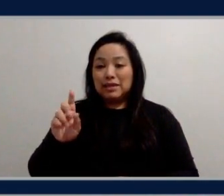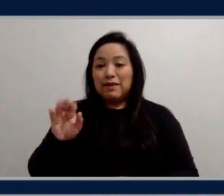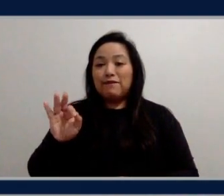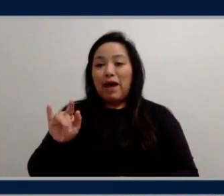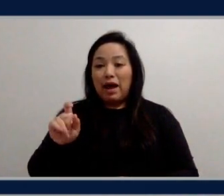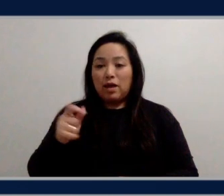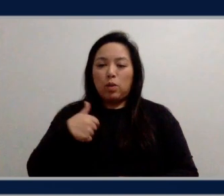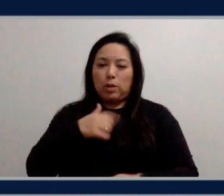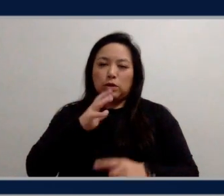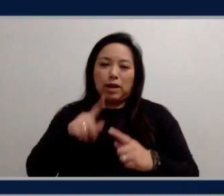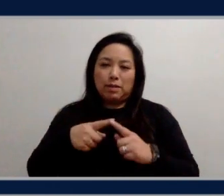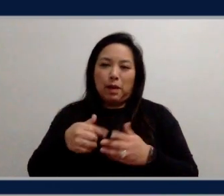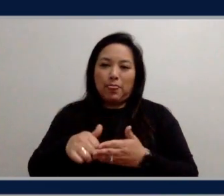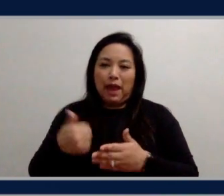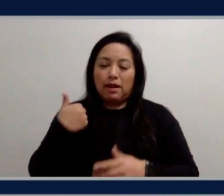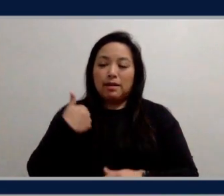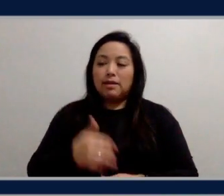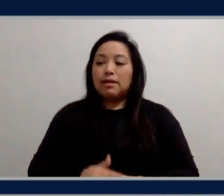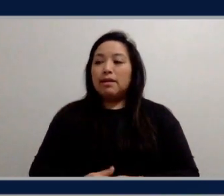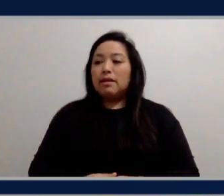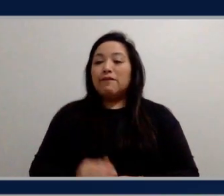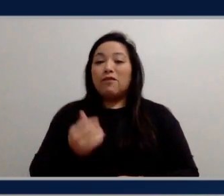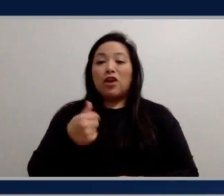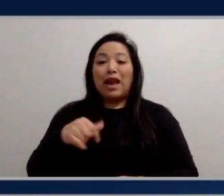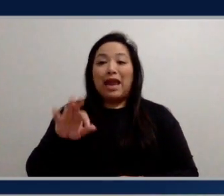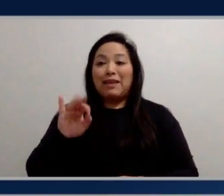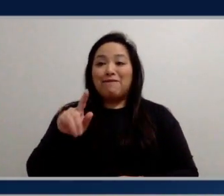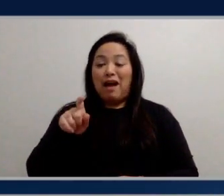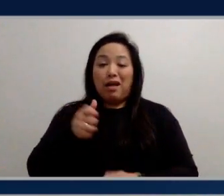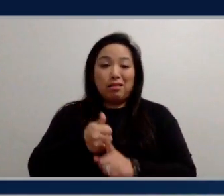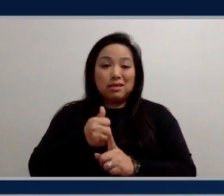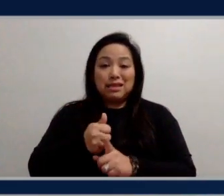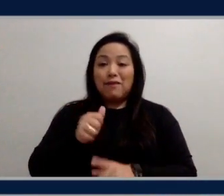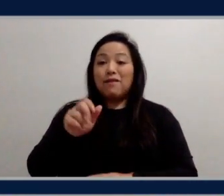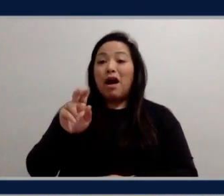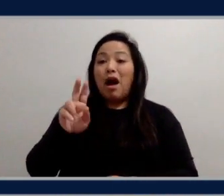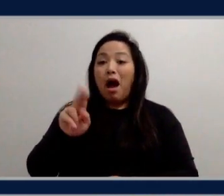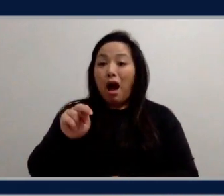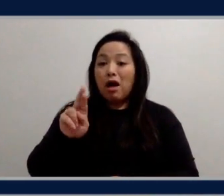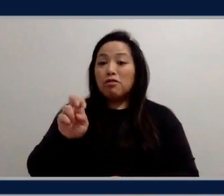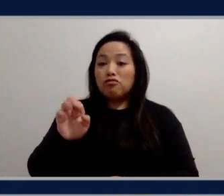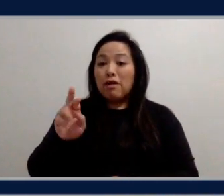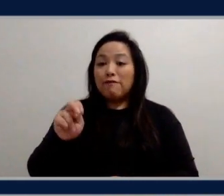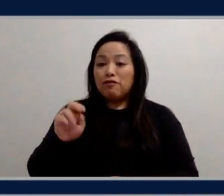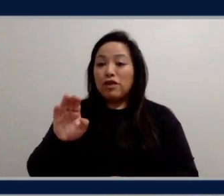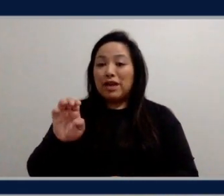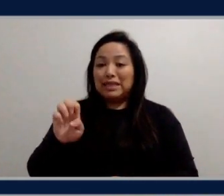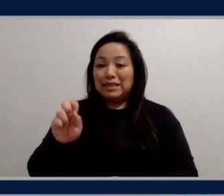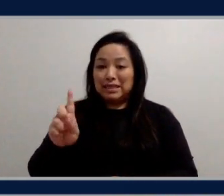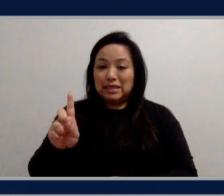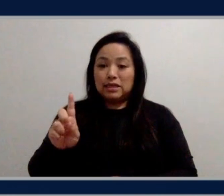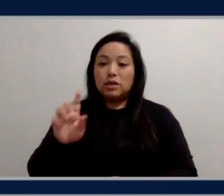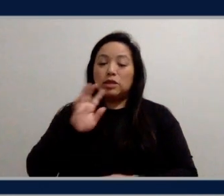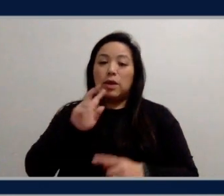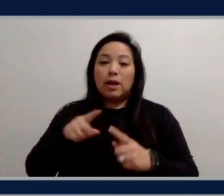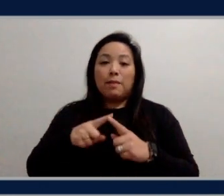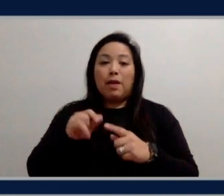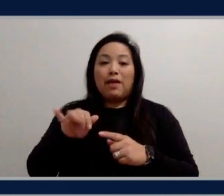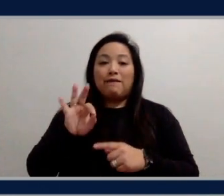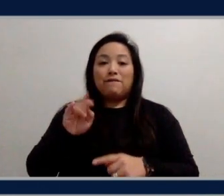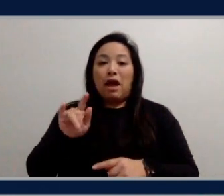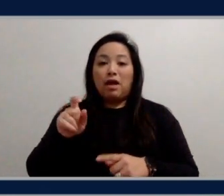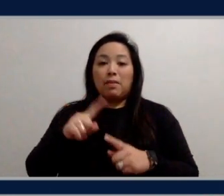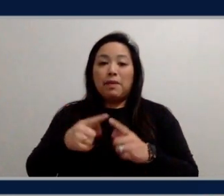earlier. If any file is unreferenced in your table, it will remove the file based on the configuration you have. Okay. Again, it needs to be